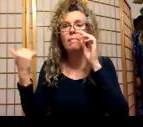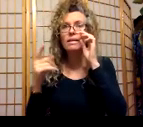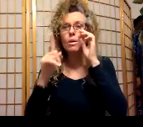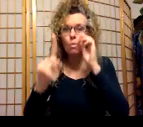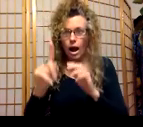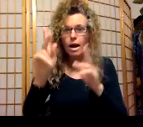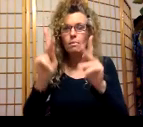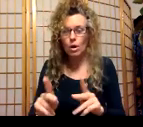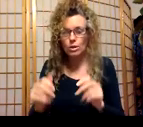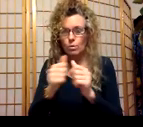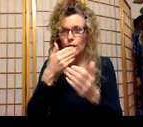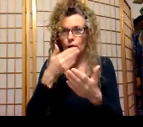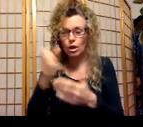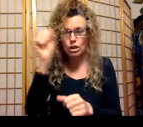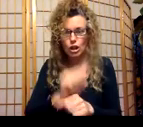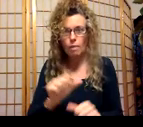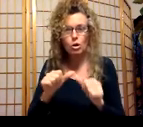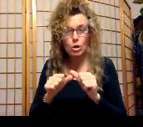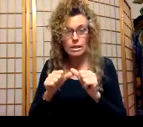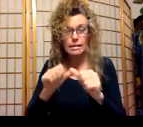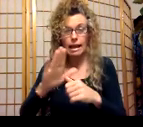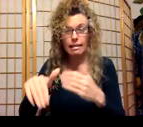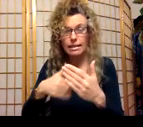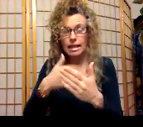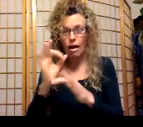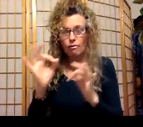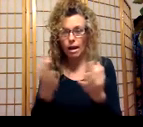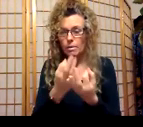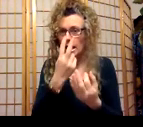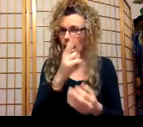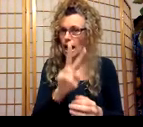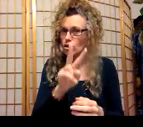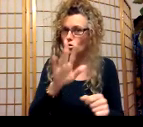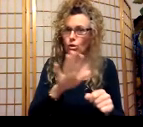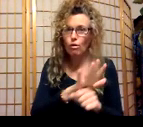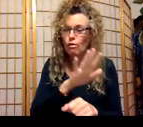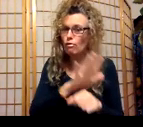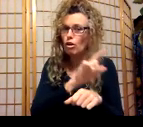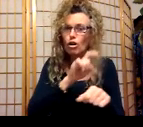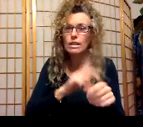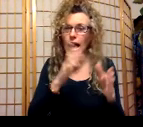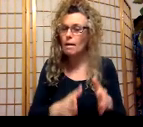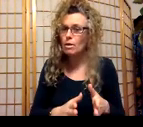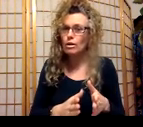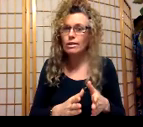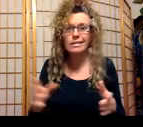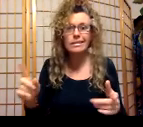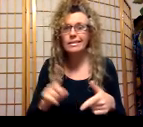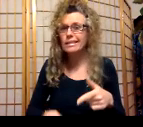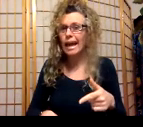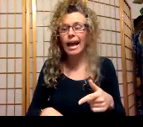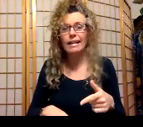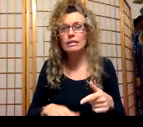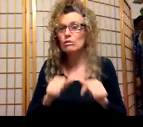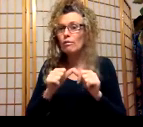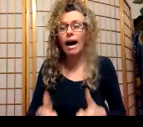single person with a good job could sustain the entire family and two full-timers can hardly make ends meet and are being trapped in a